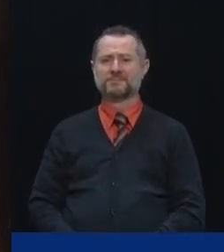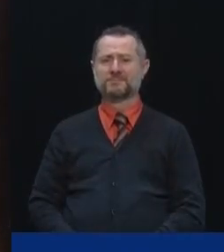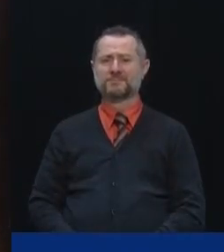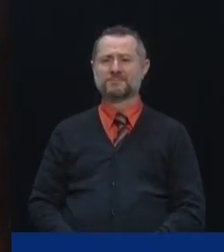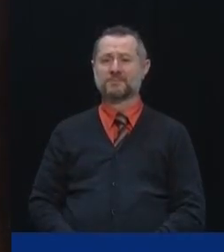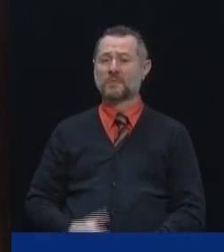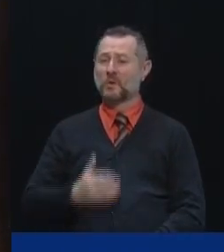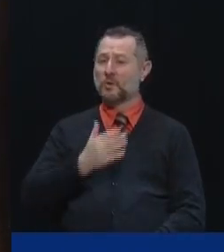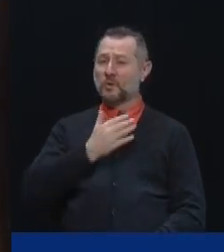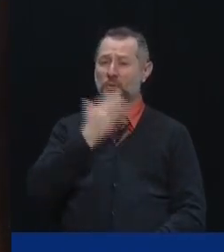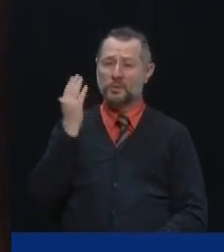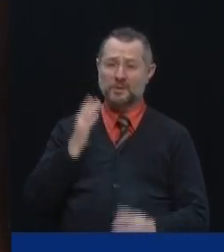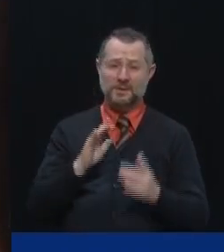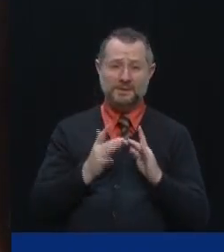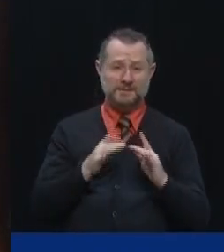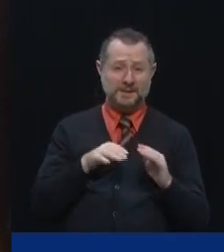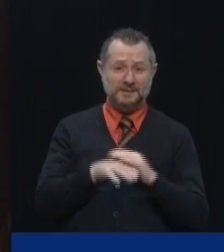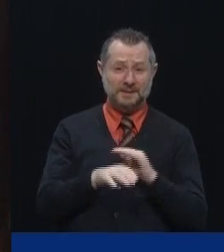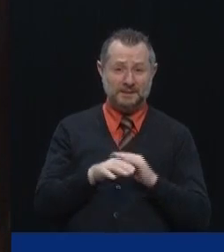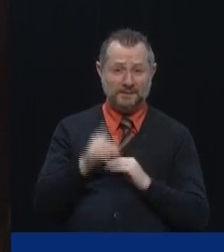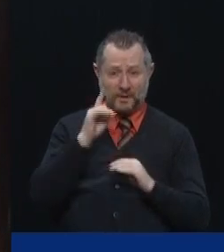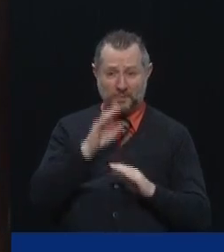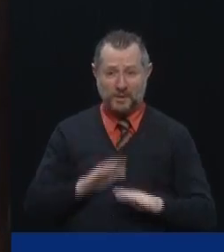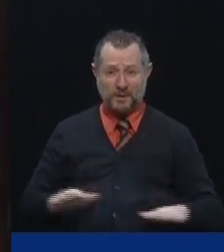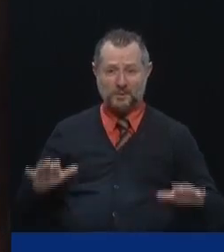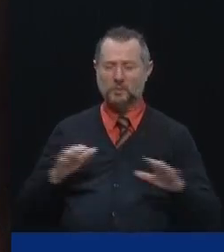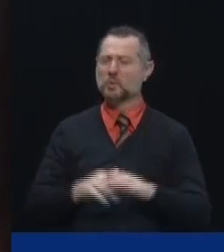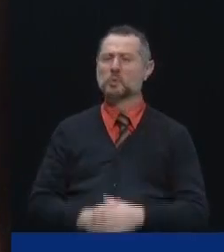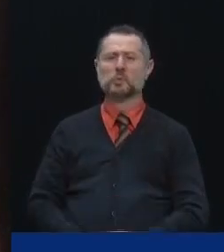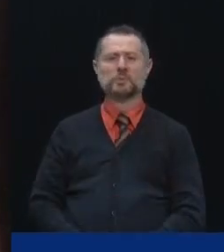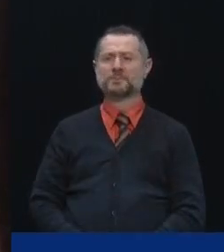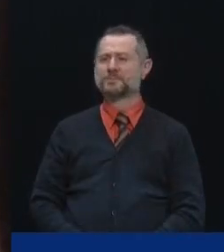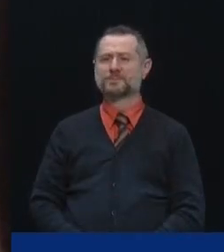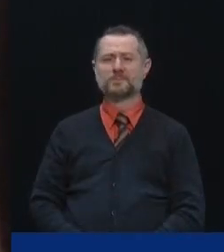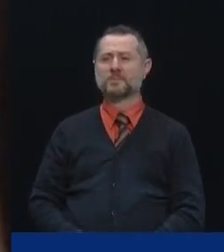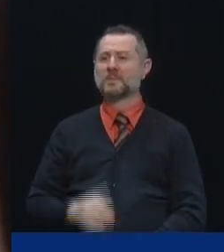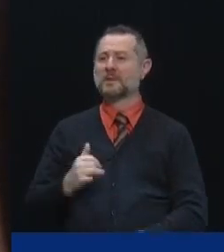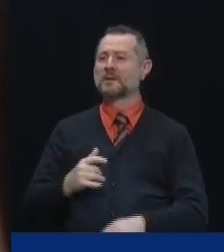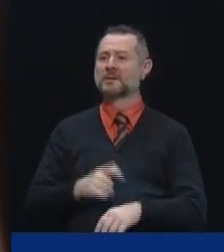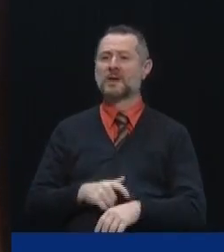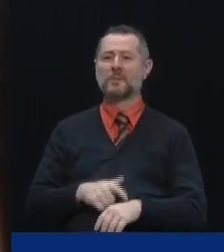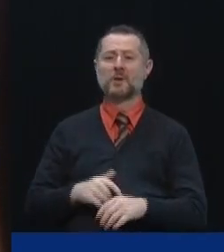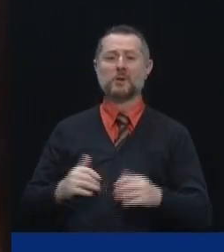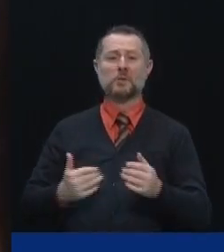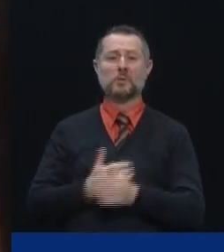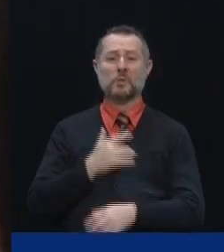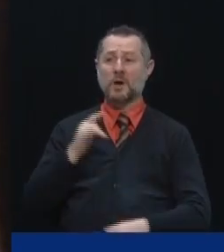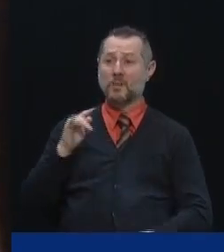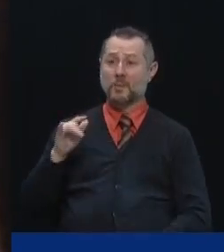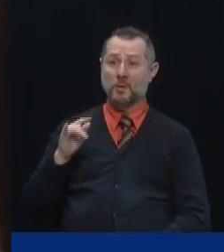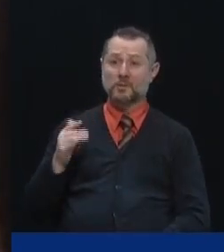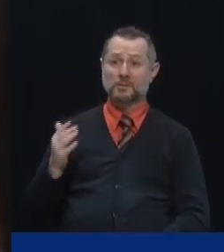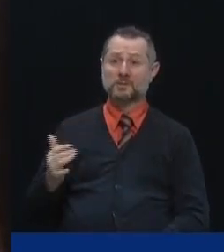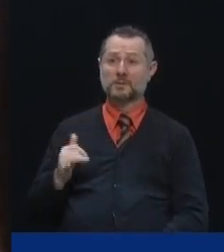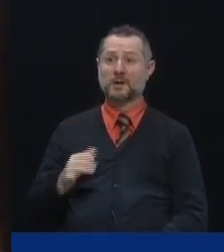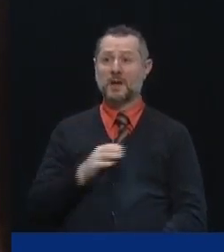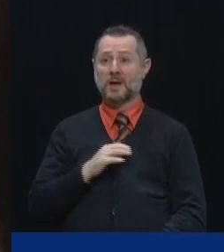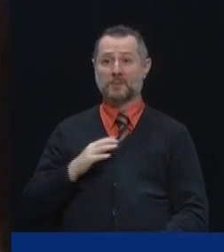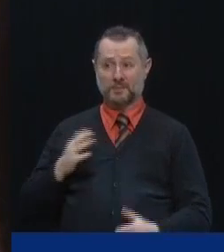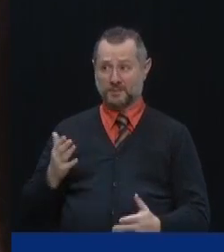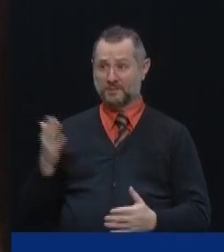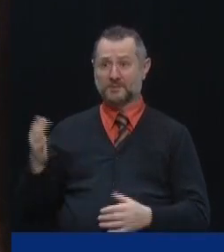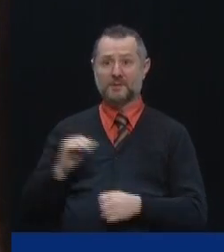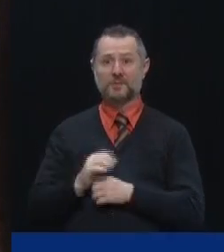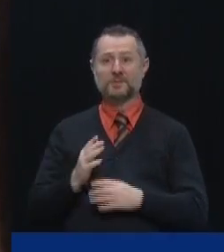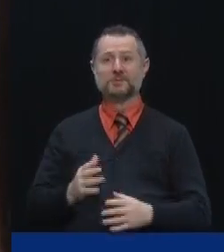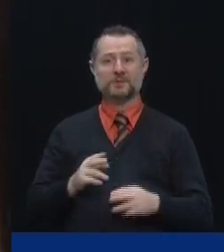broadband accessibility for everyone. Let's rebuild with new airports like the congressman is working on, and new trains and